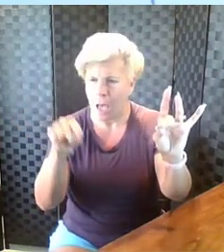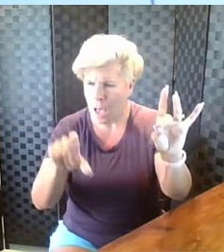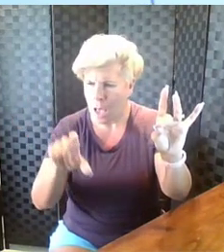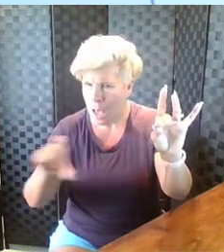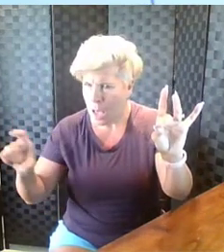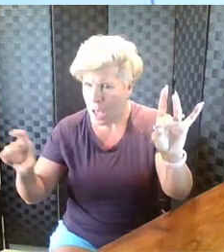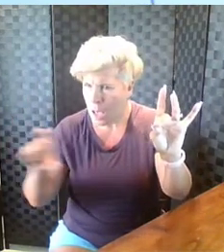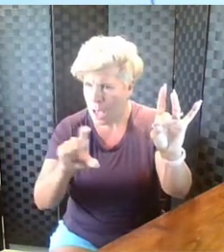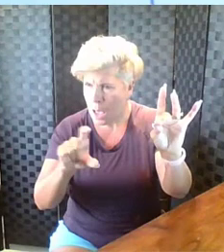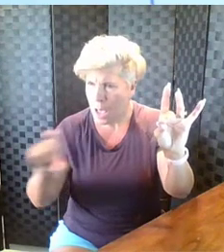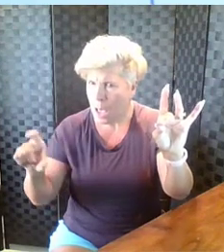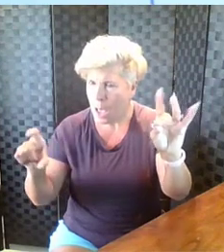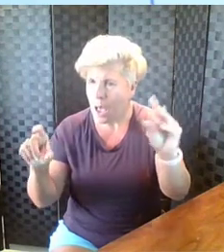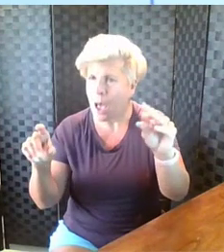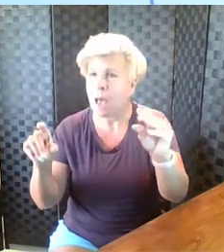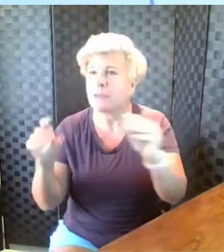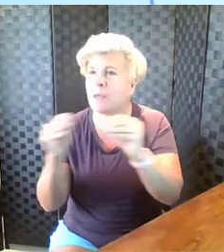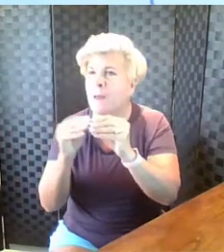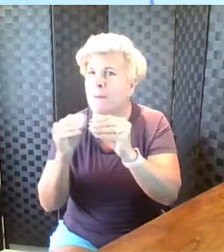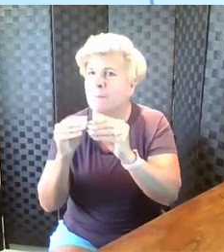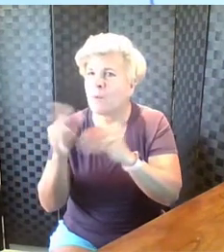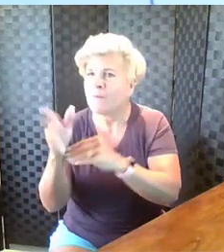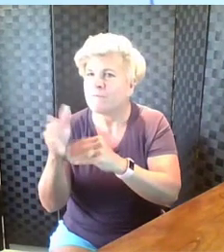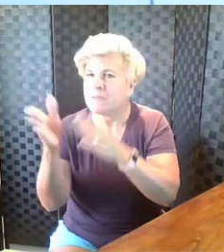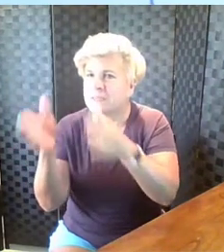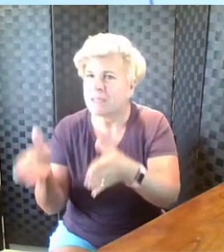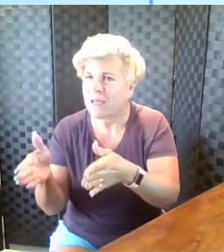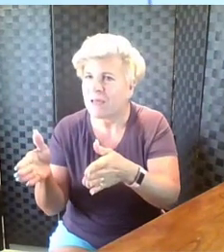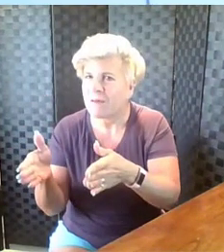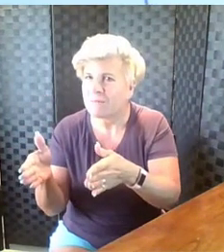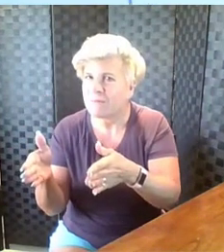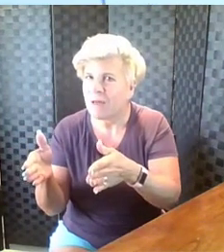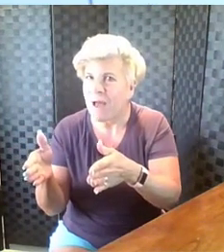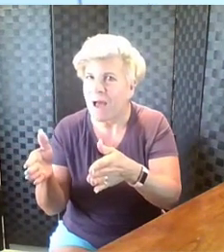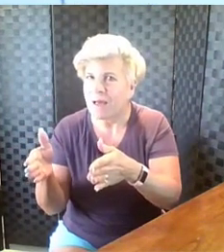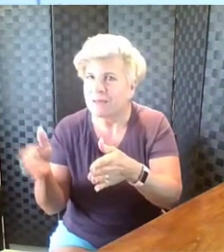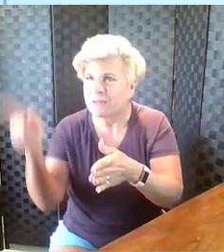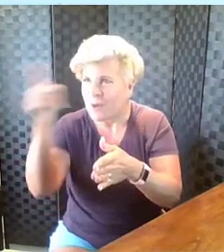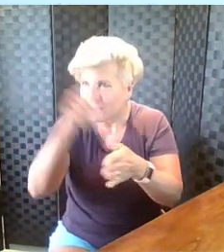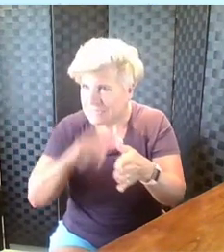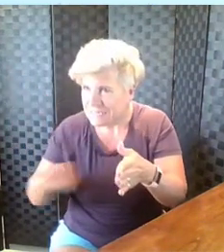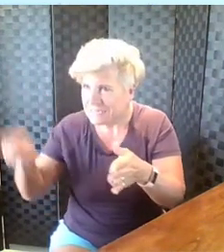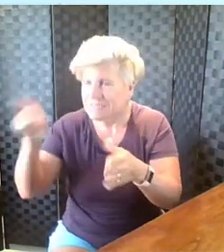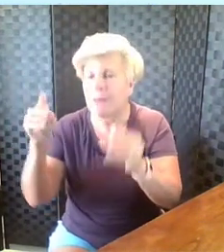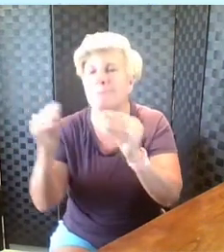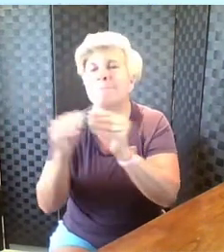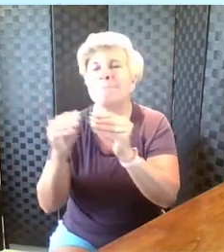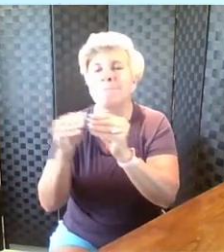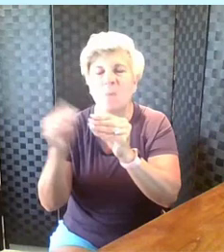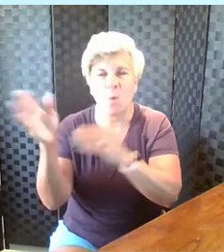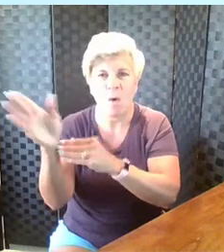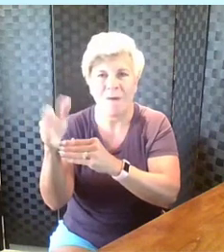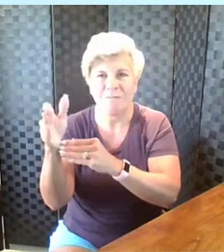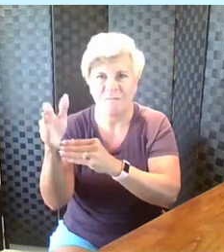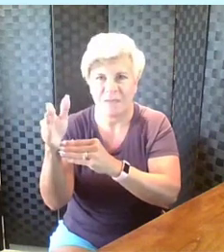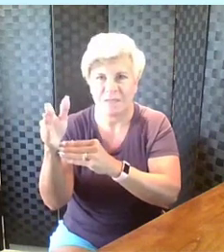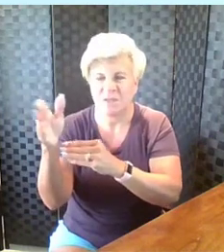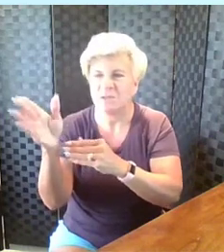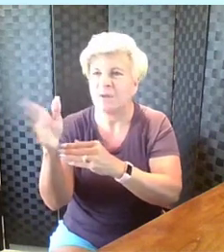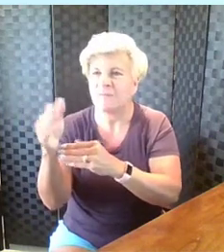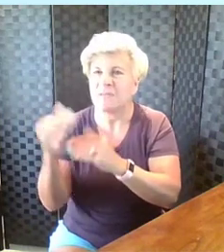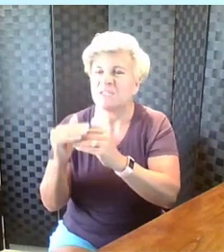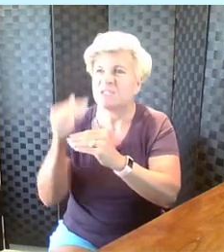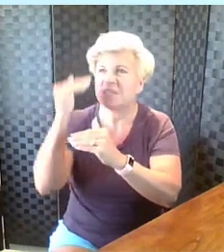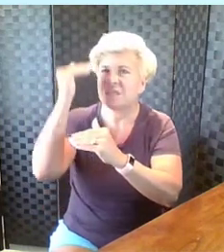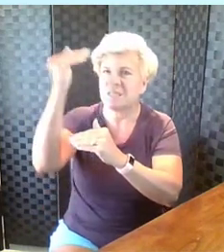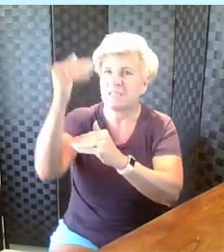and here's what's left over. So those of you at home who said we had more fish, you're exactly right. So we would circle that group because